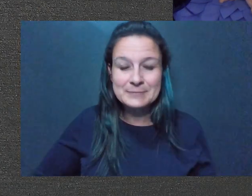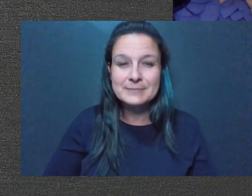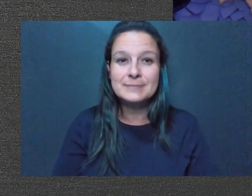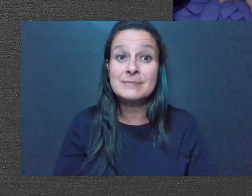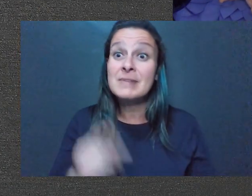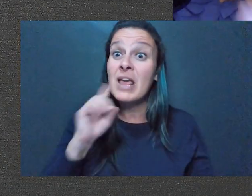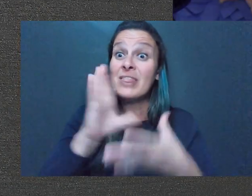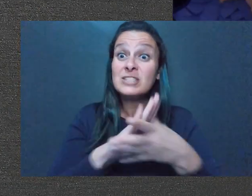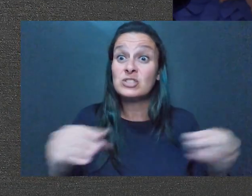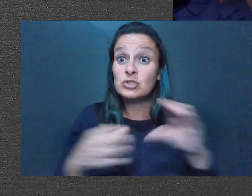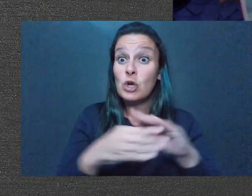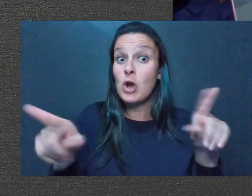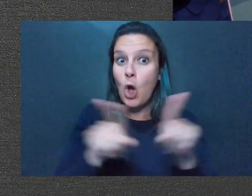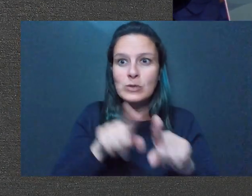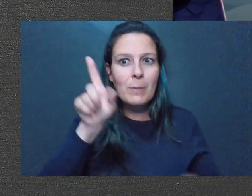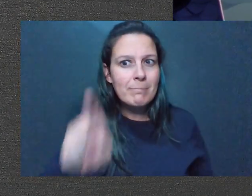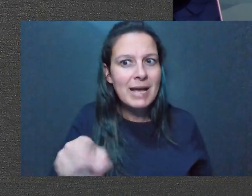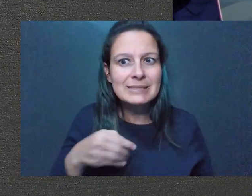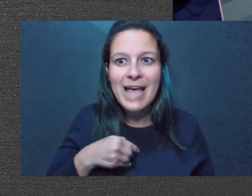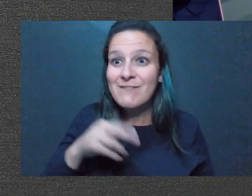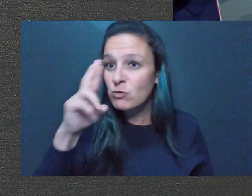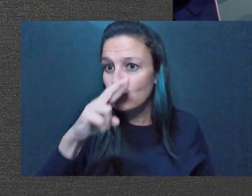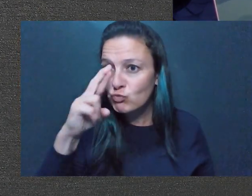This story also needs a rat.